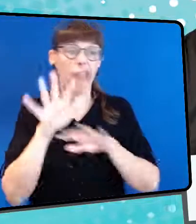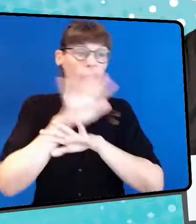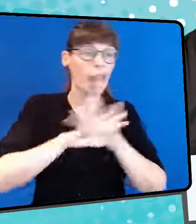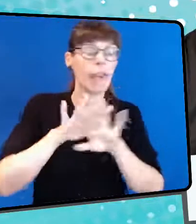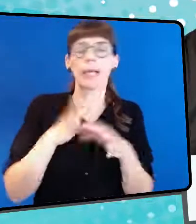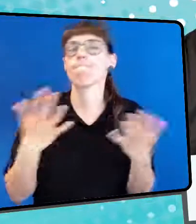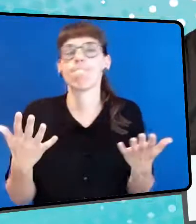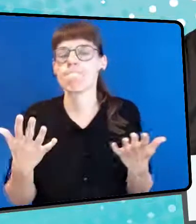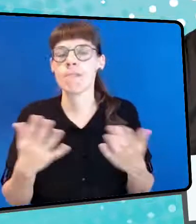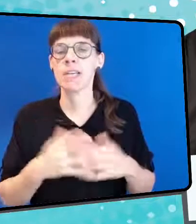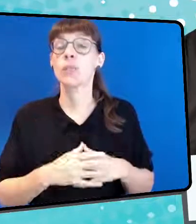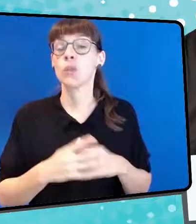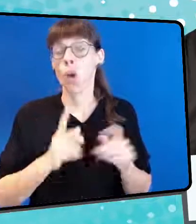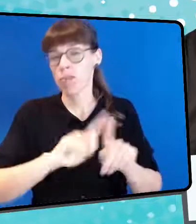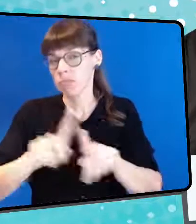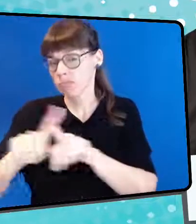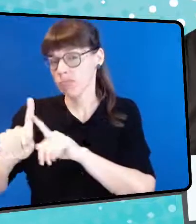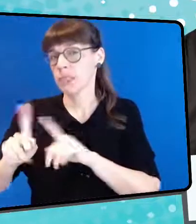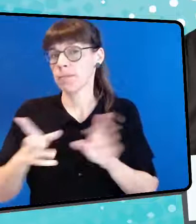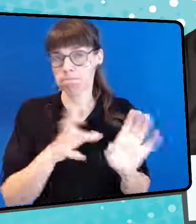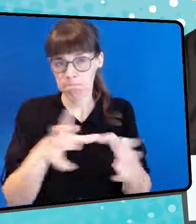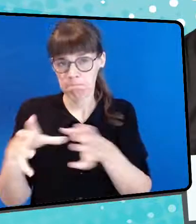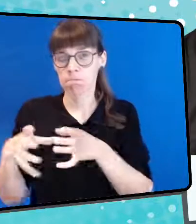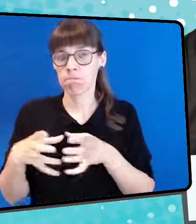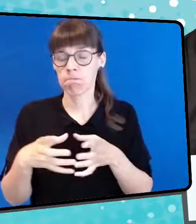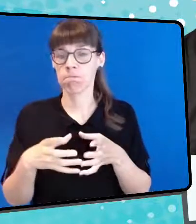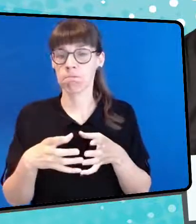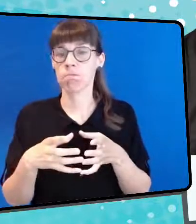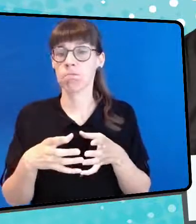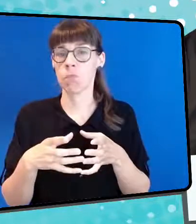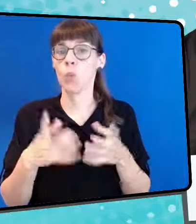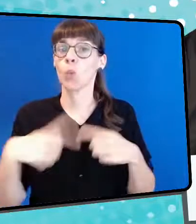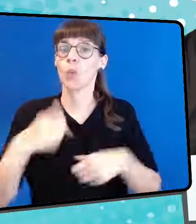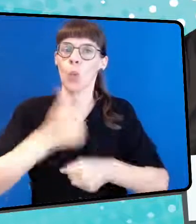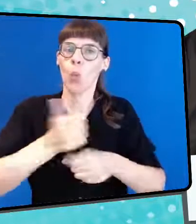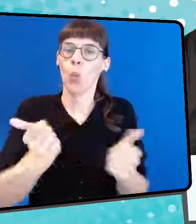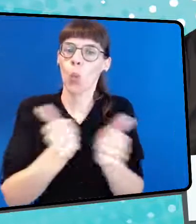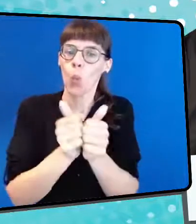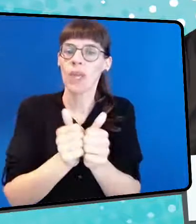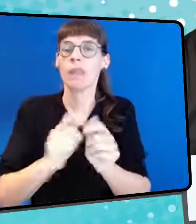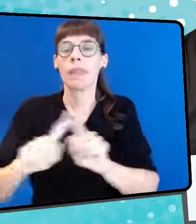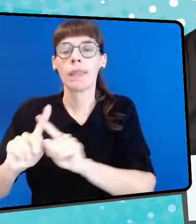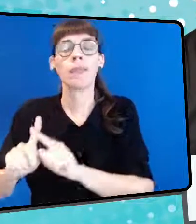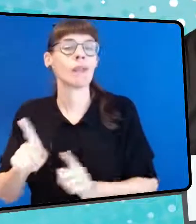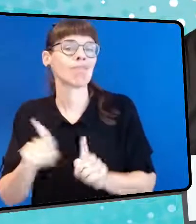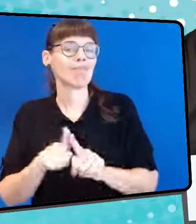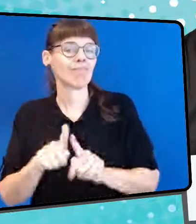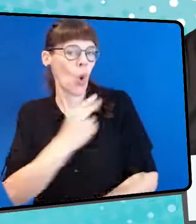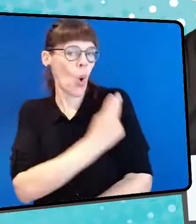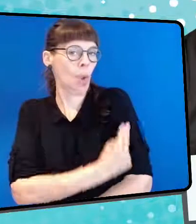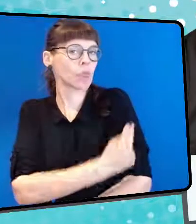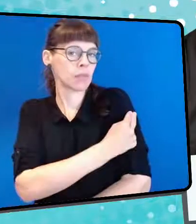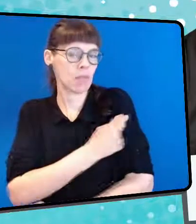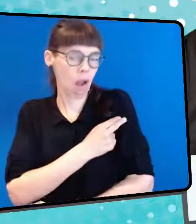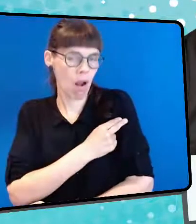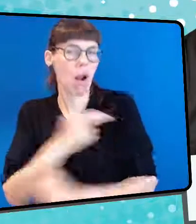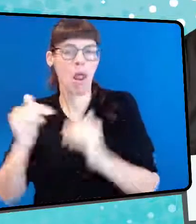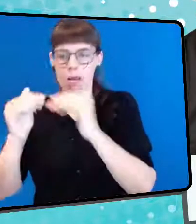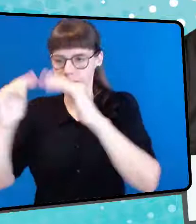lots of different folks, particularly with our collaborators at Adam Brooks Hospital in Cambridge, focused on